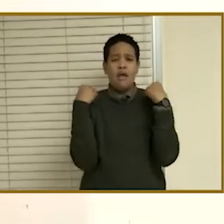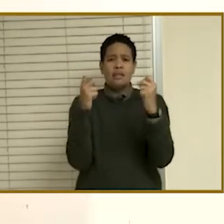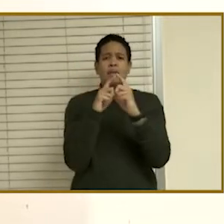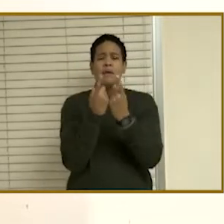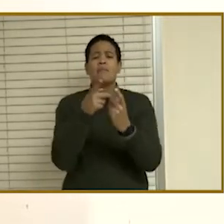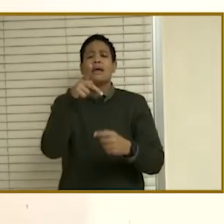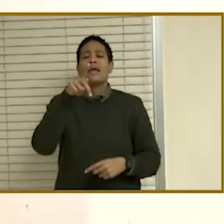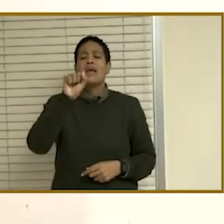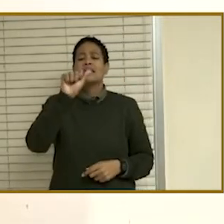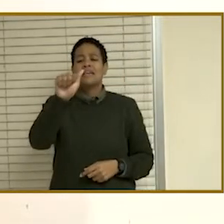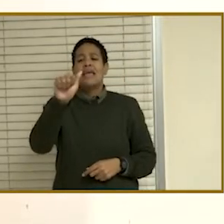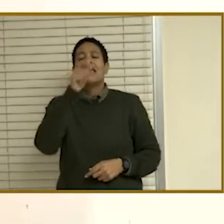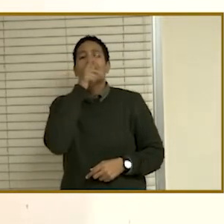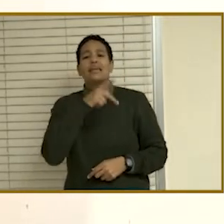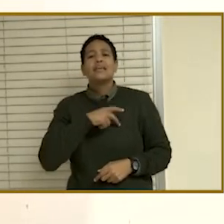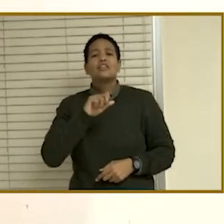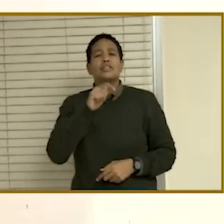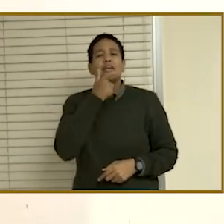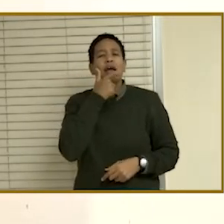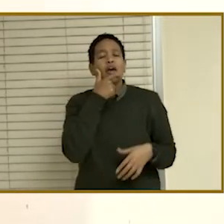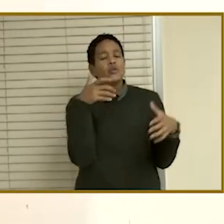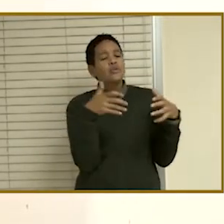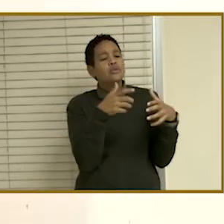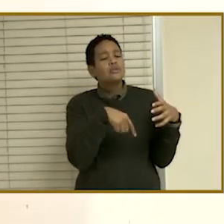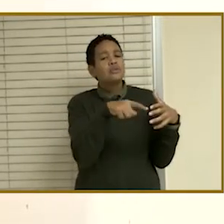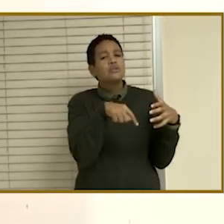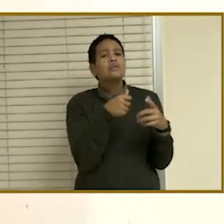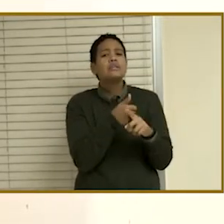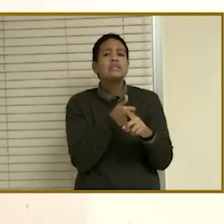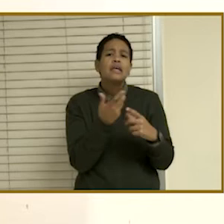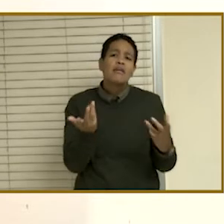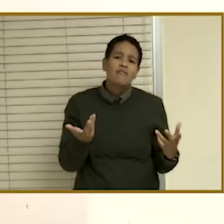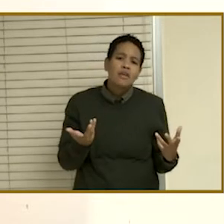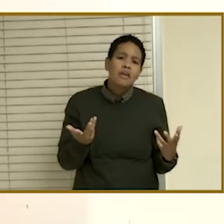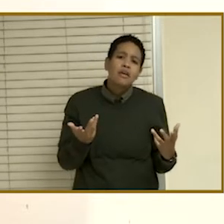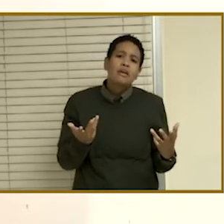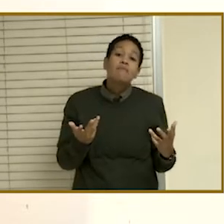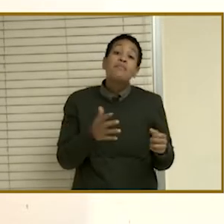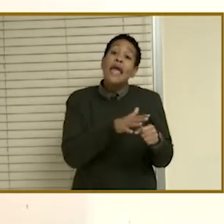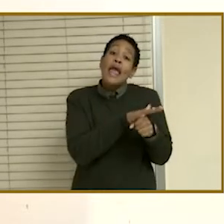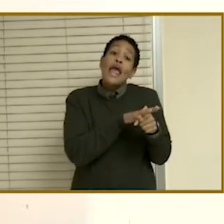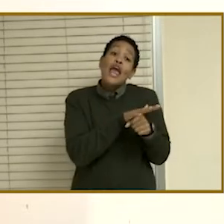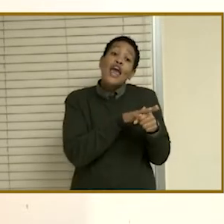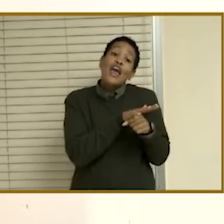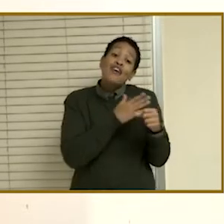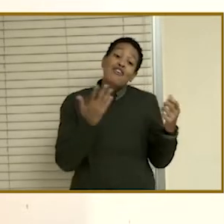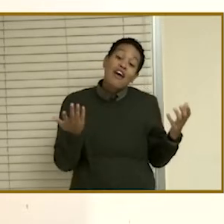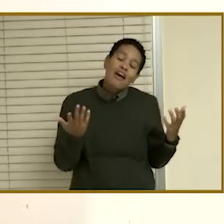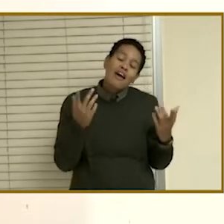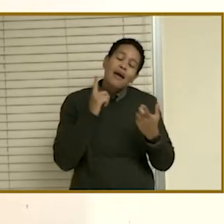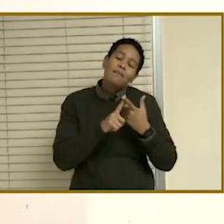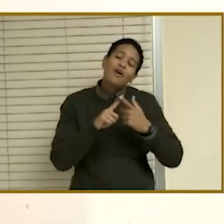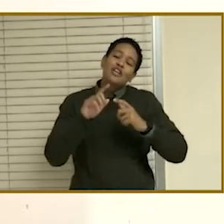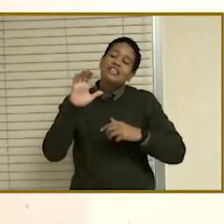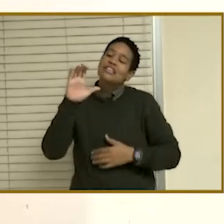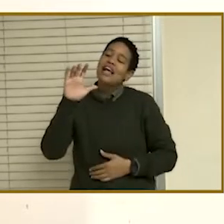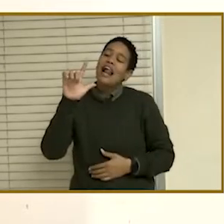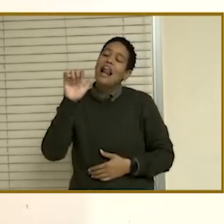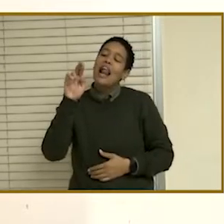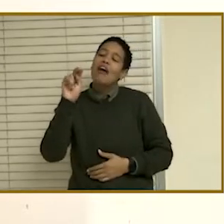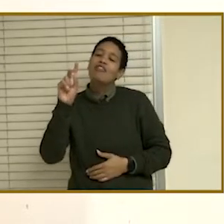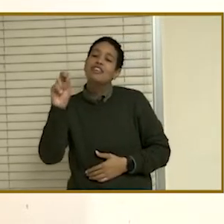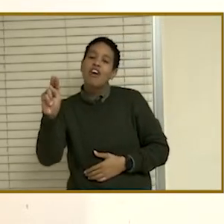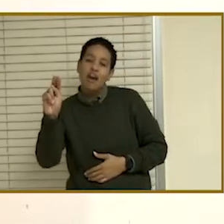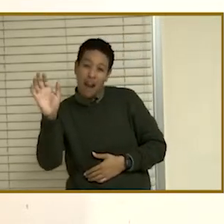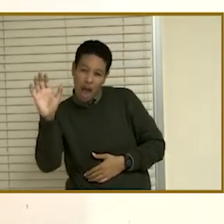Kingston and St. Andrew Corporation area and the Clarendon Health Department